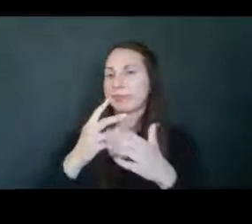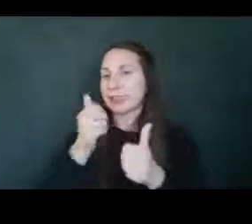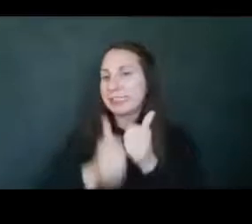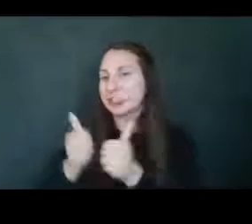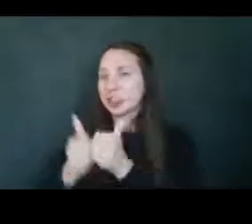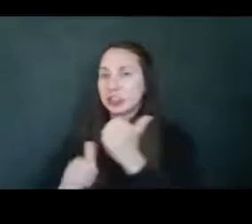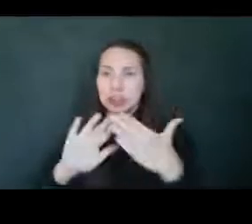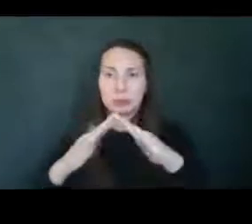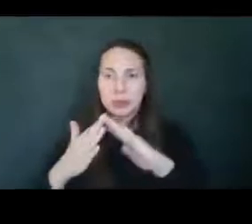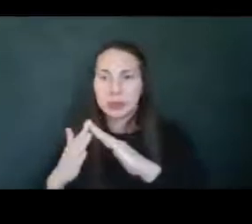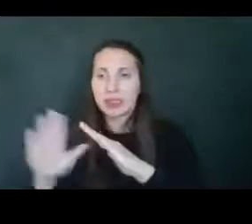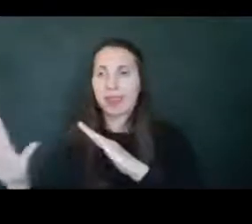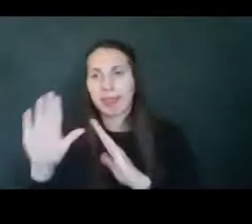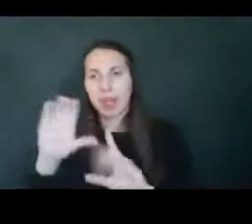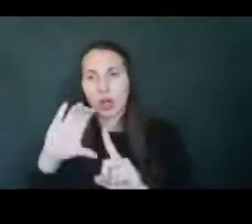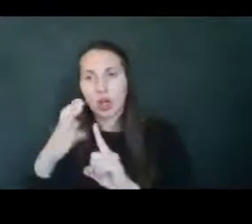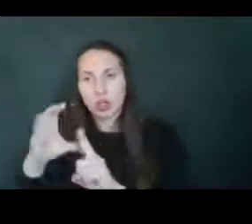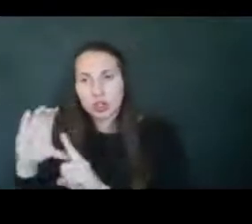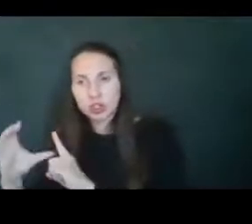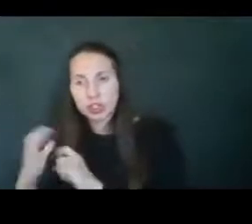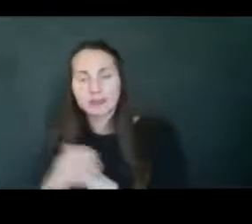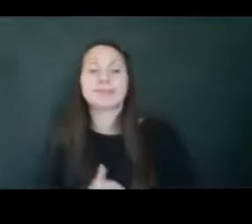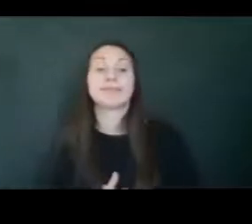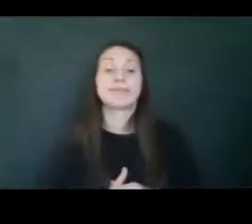that. Next slide, please.